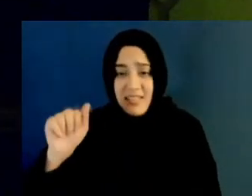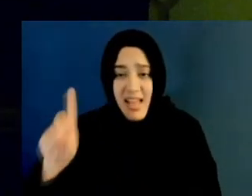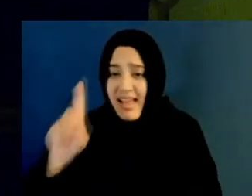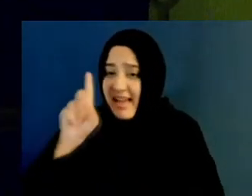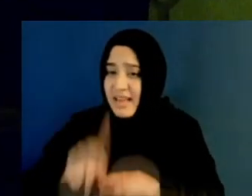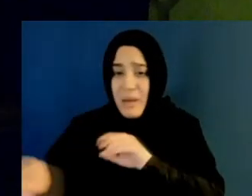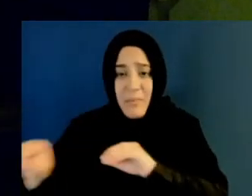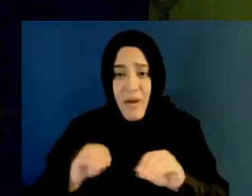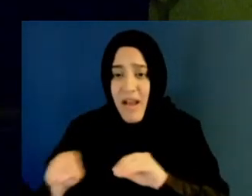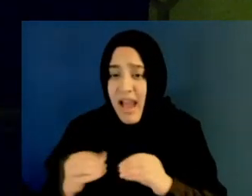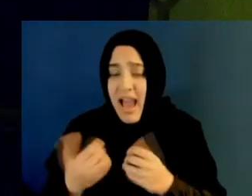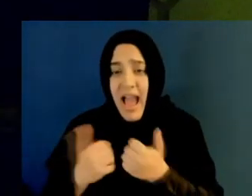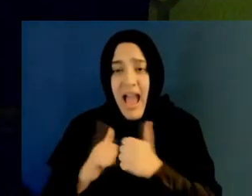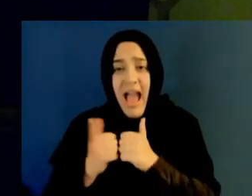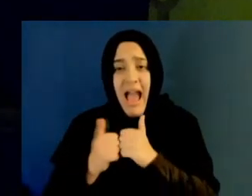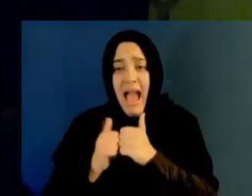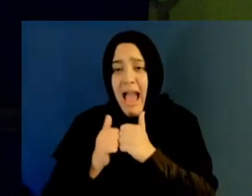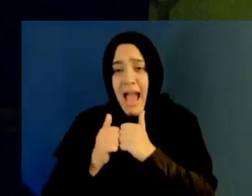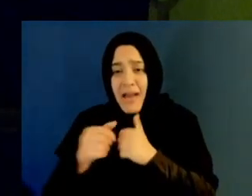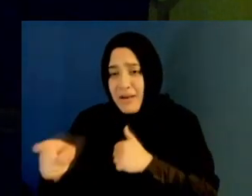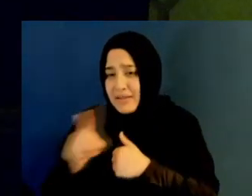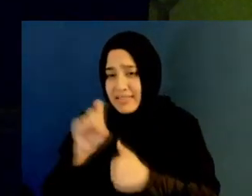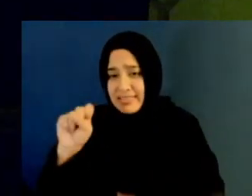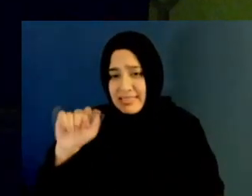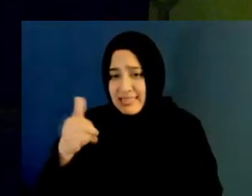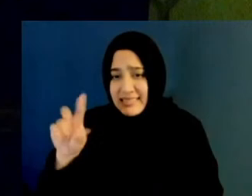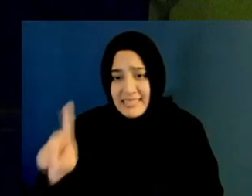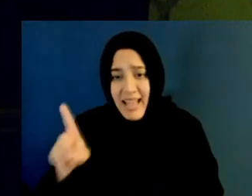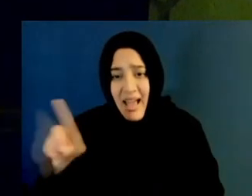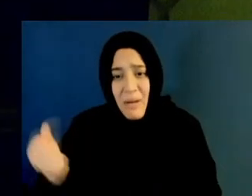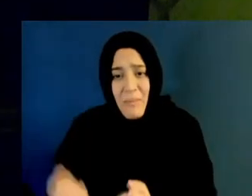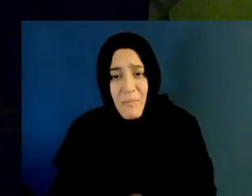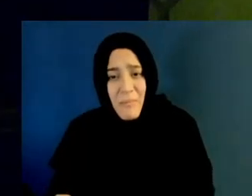burnt while Zainab was pulling him.